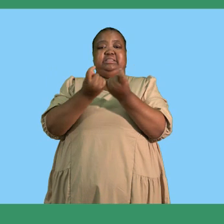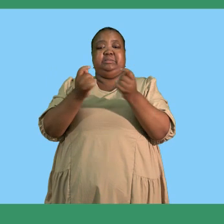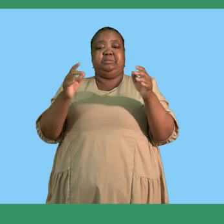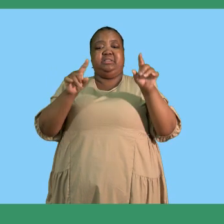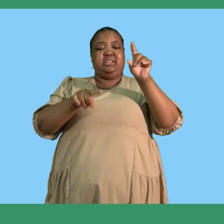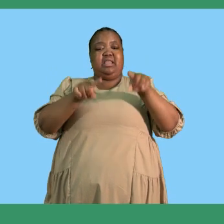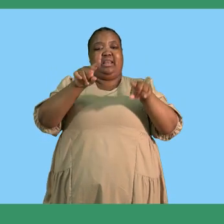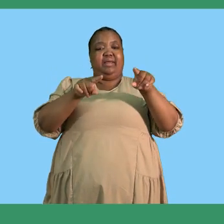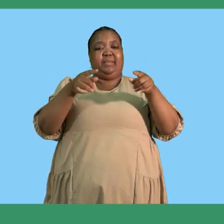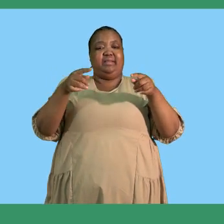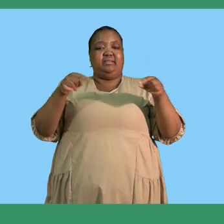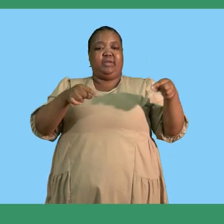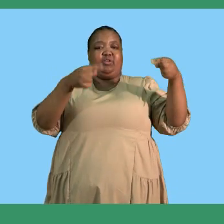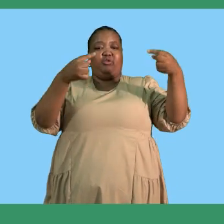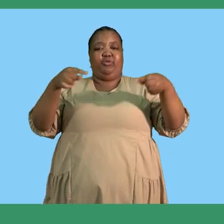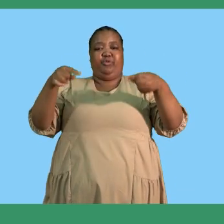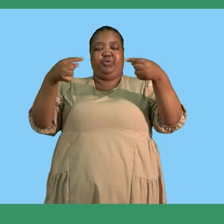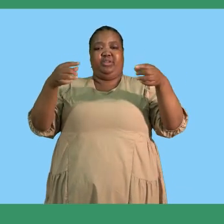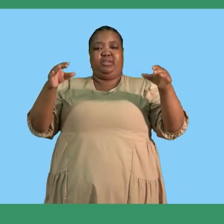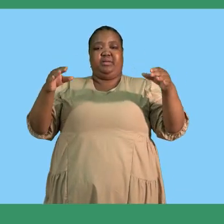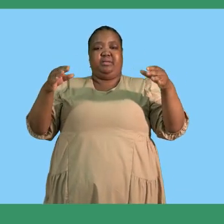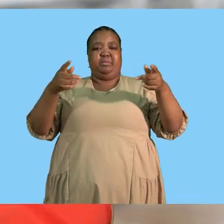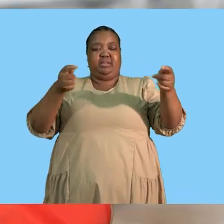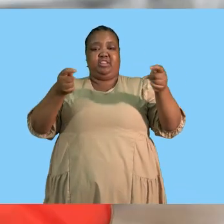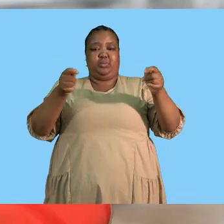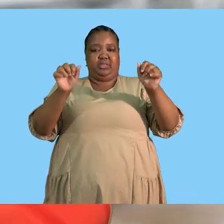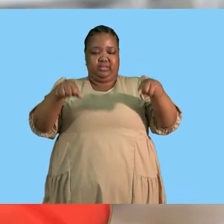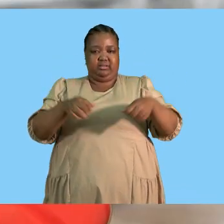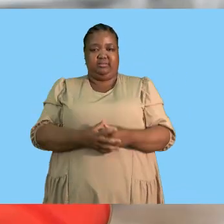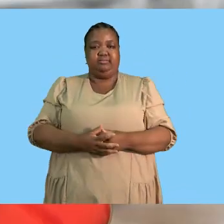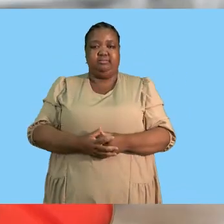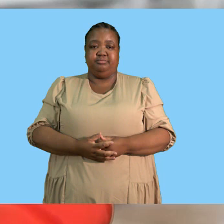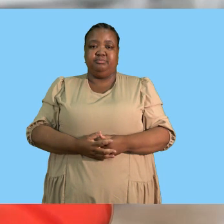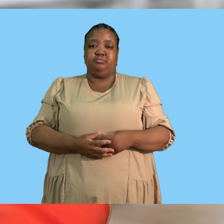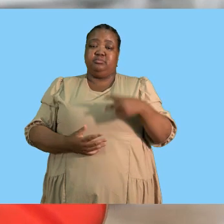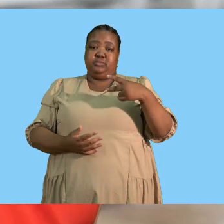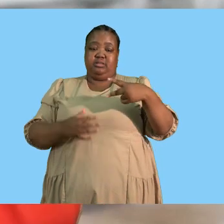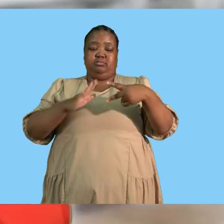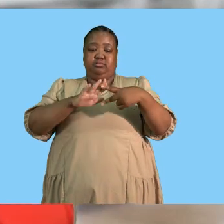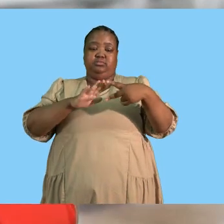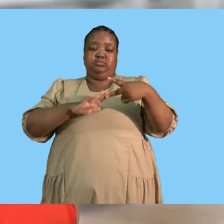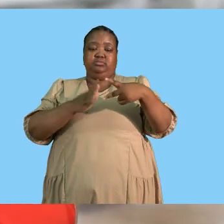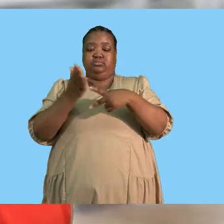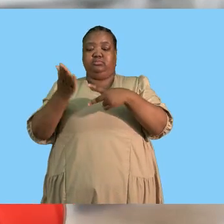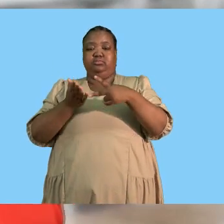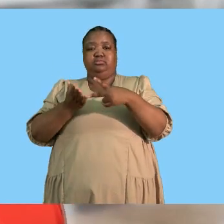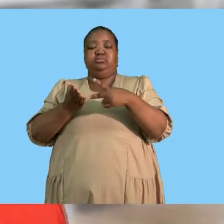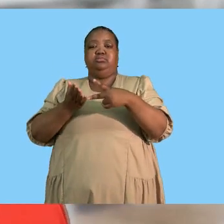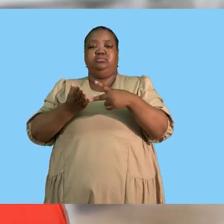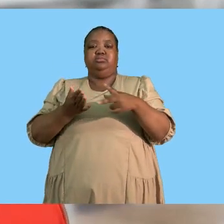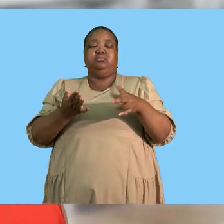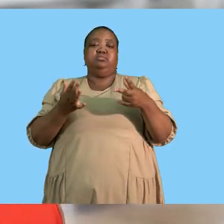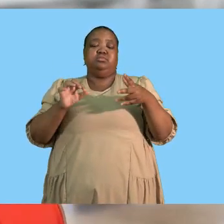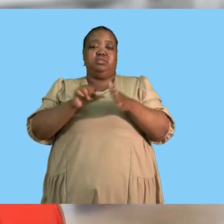dynamics and conflict management. Now, you will also note to say that this is divided into two, which is